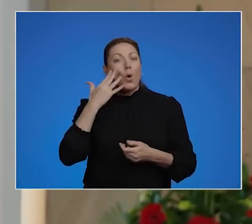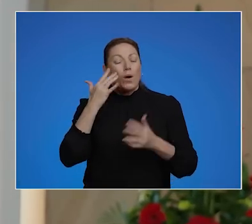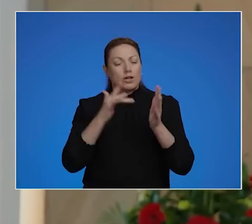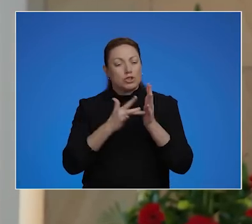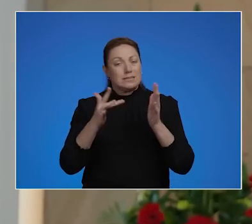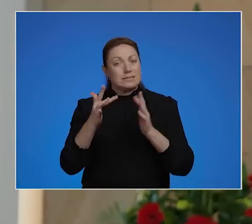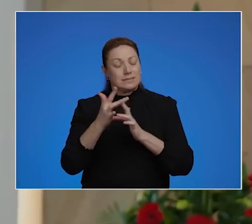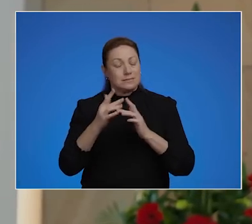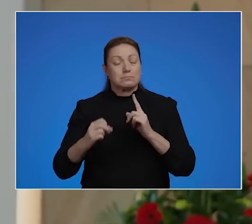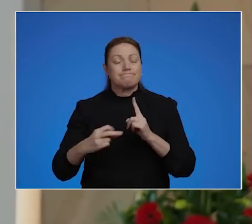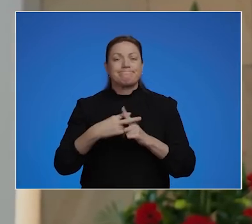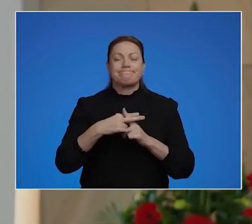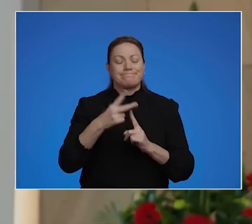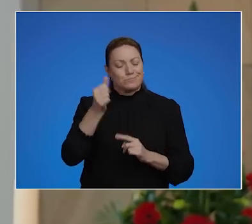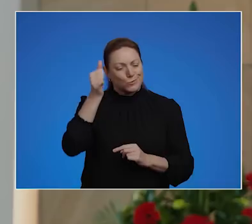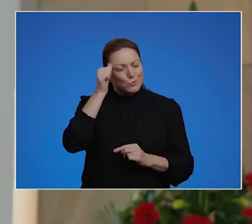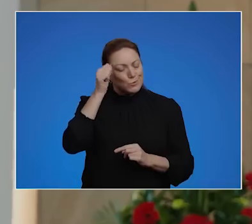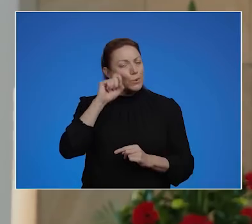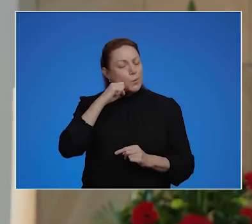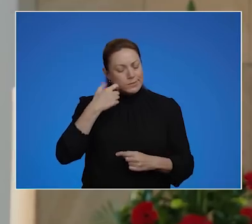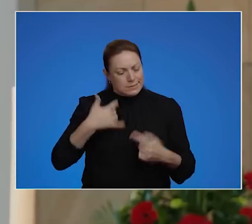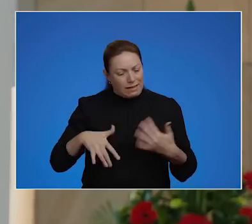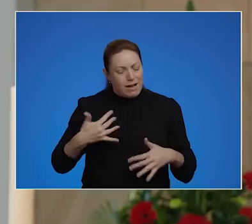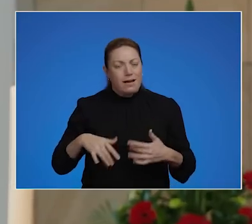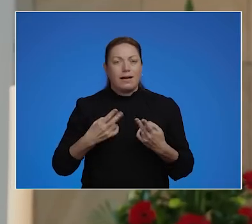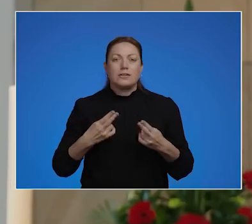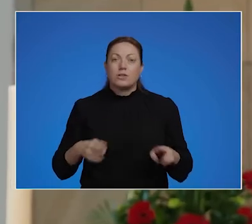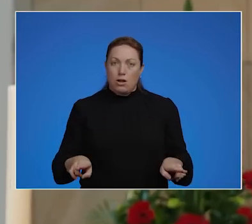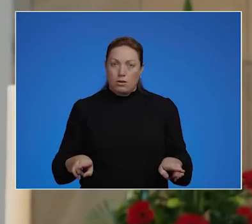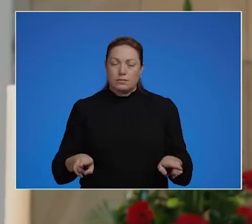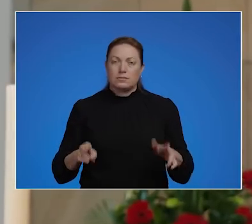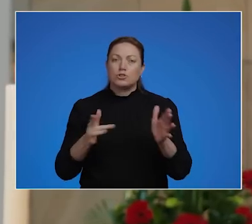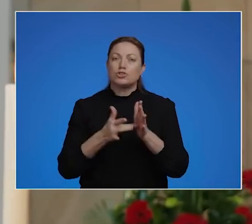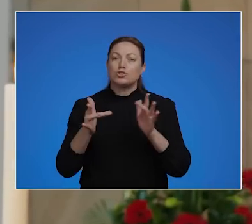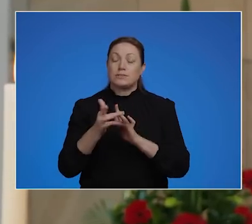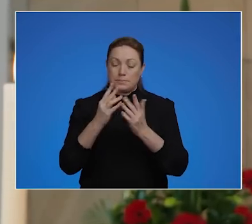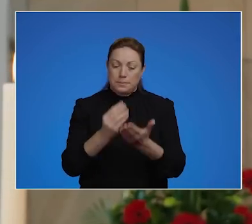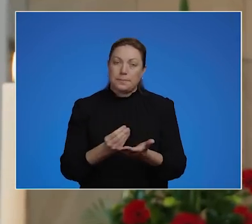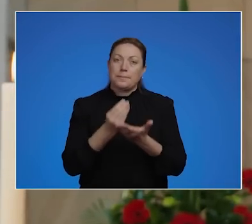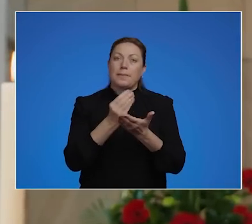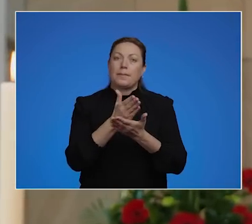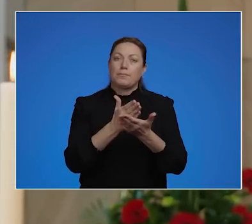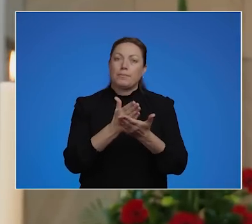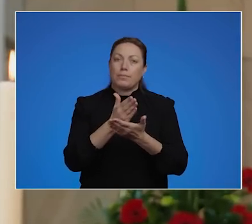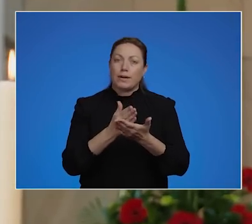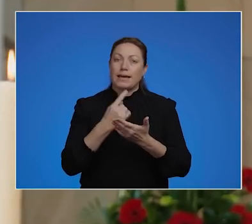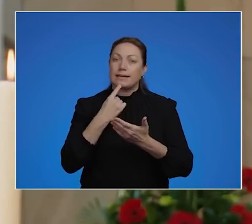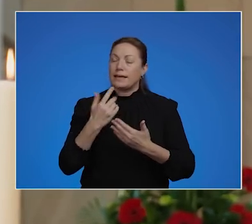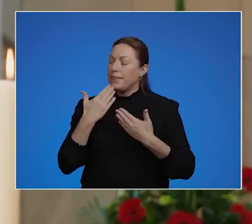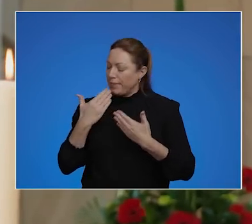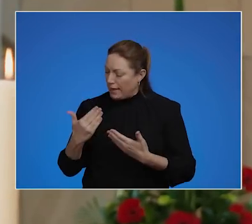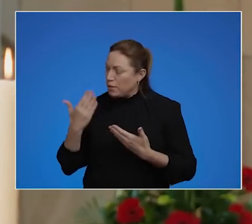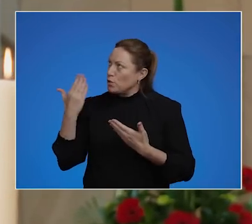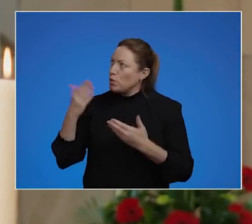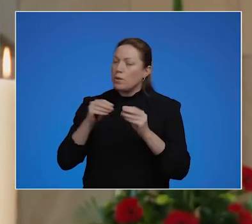he was betrayed and entered willingly into his passion, he took bread and giving thanks, broke it